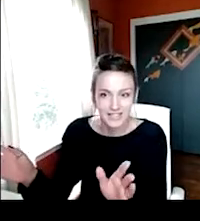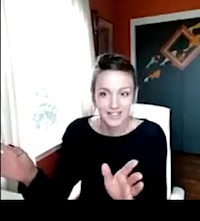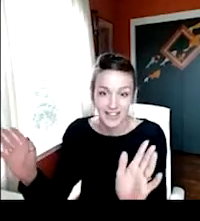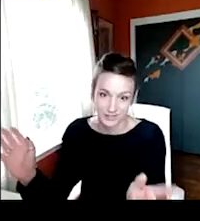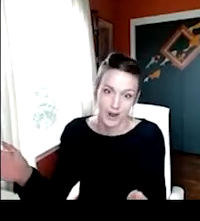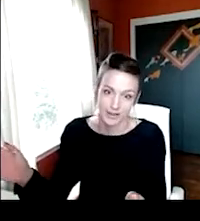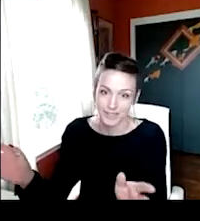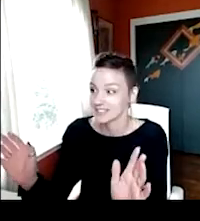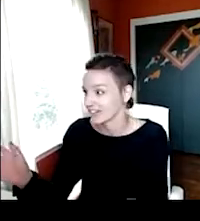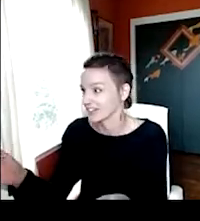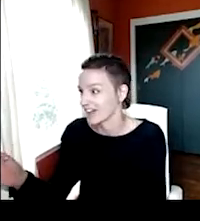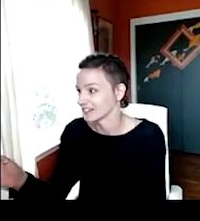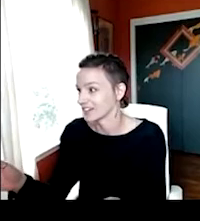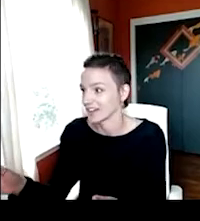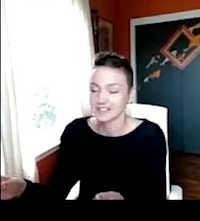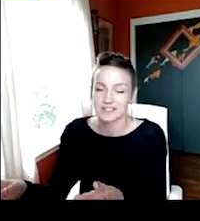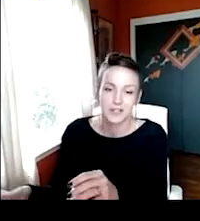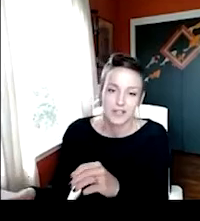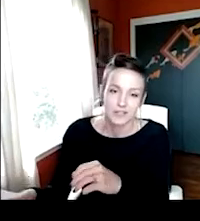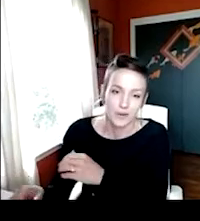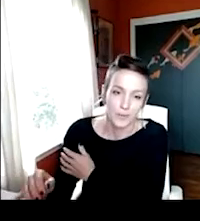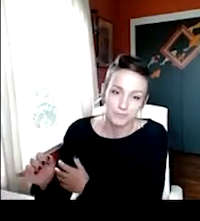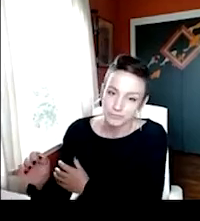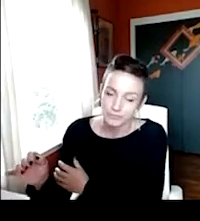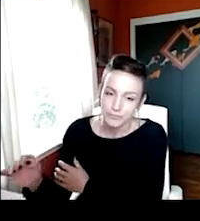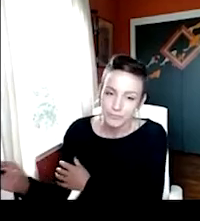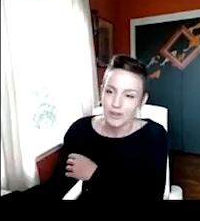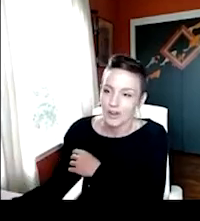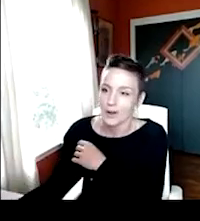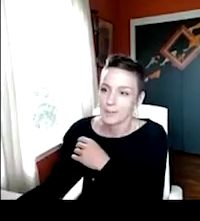side, that's why, because they're into that. Okay. So